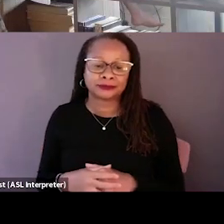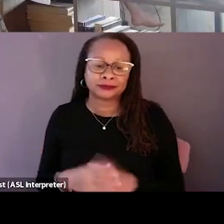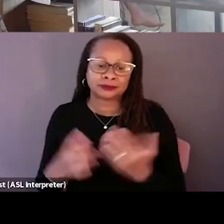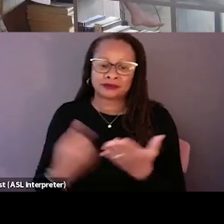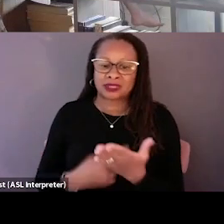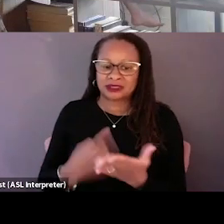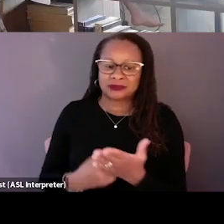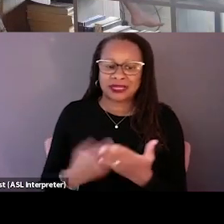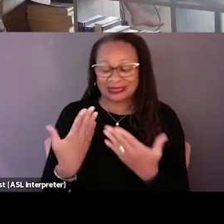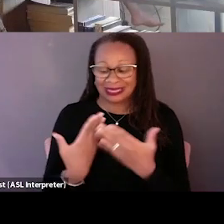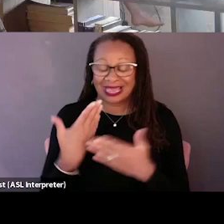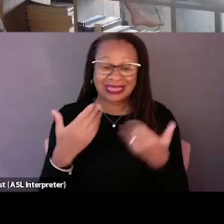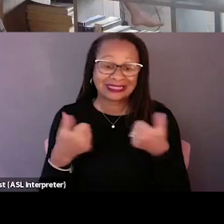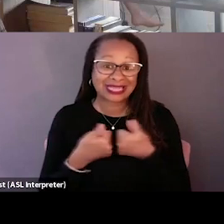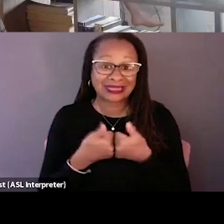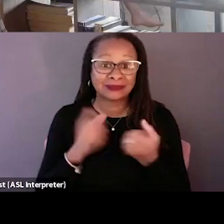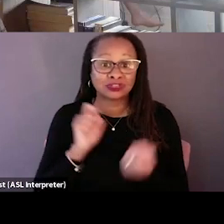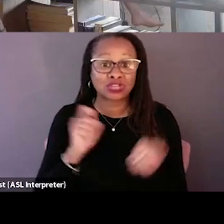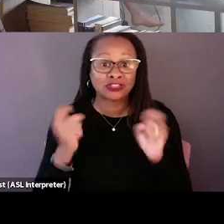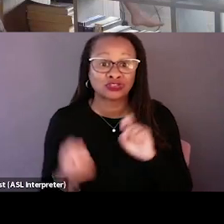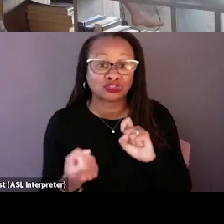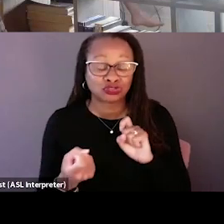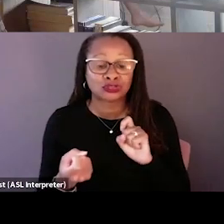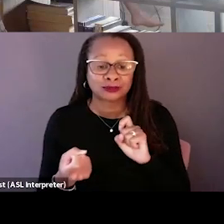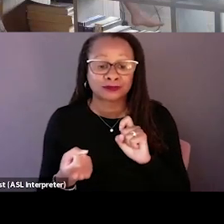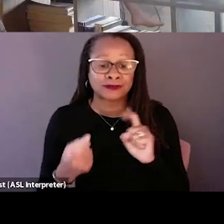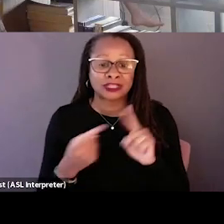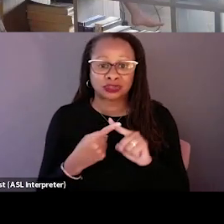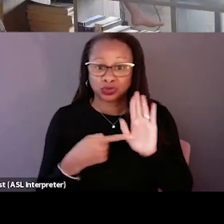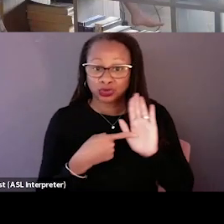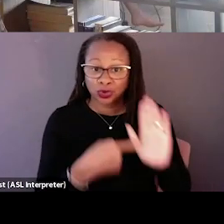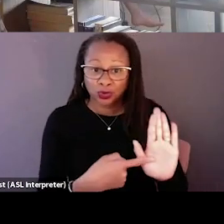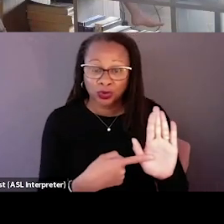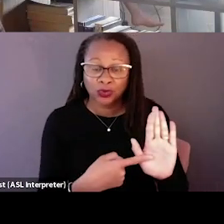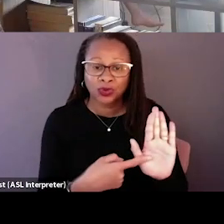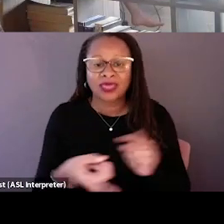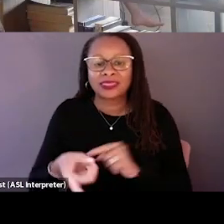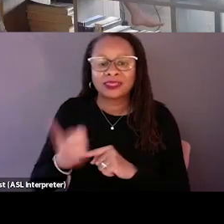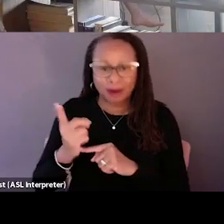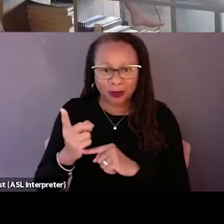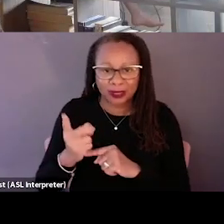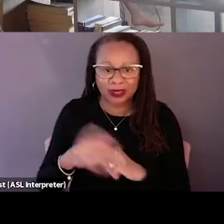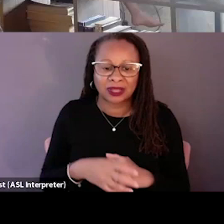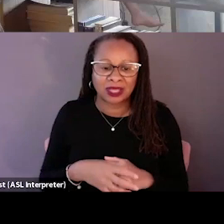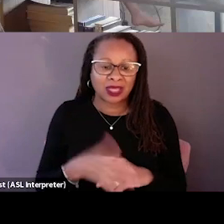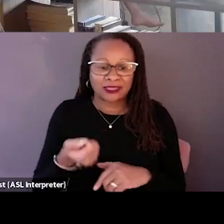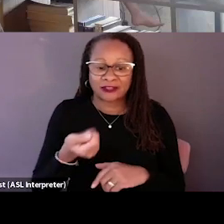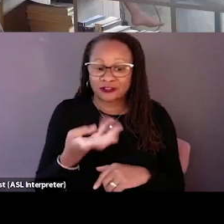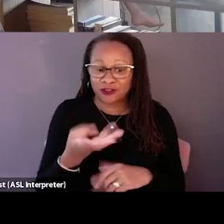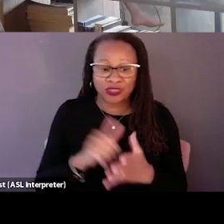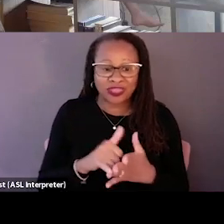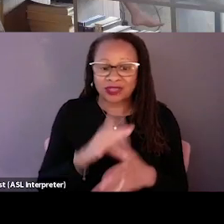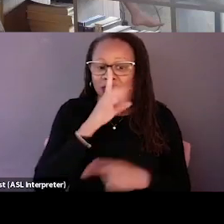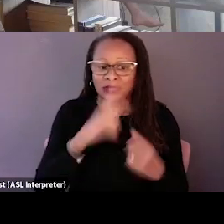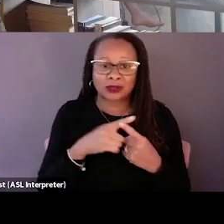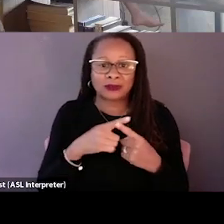sometimes these hand games, they change to reflect the moment. There are a couple that actually talk about pregnancy